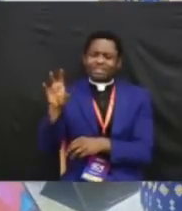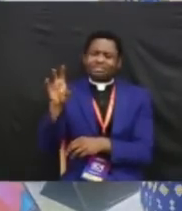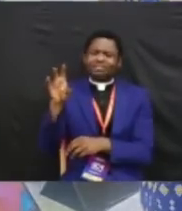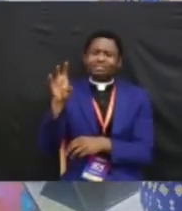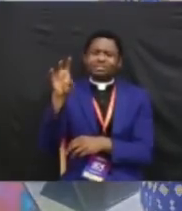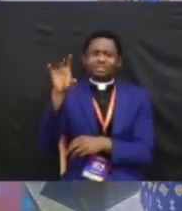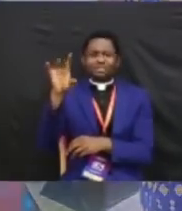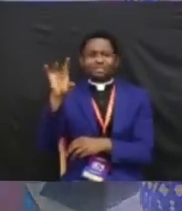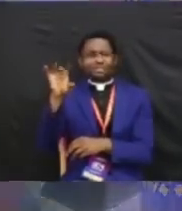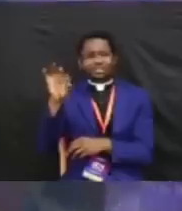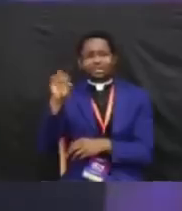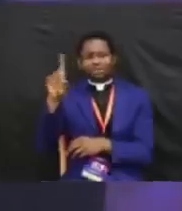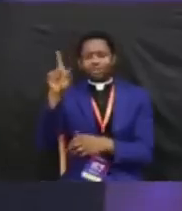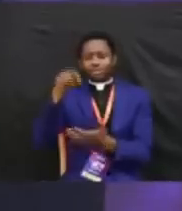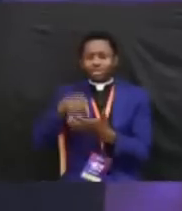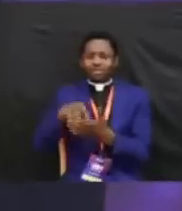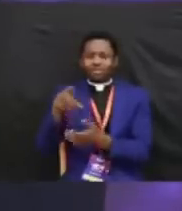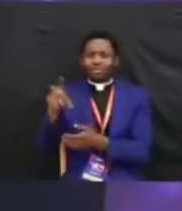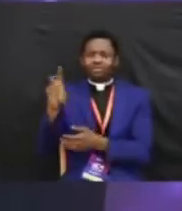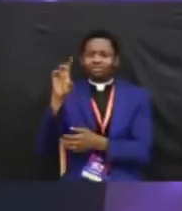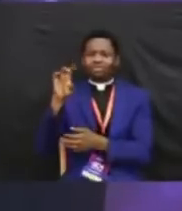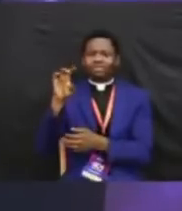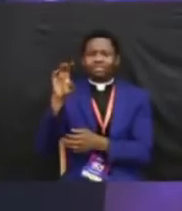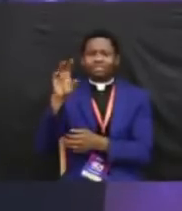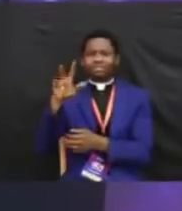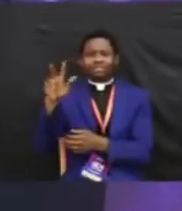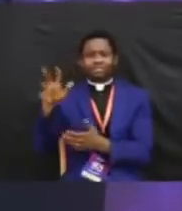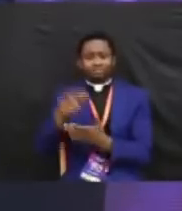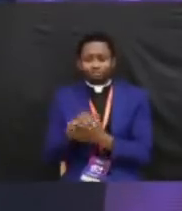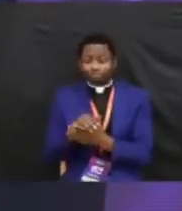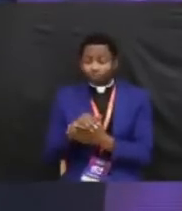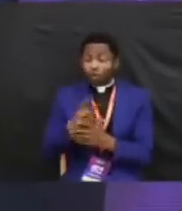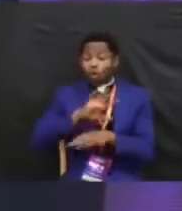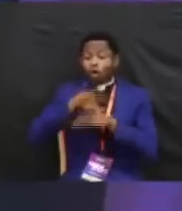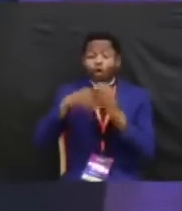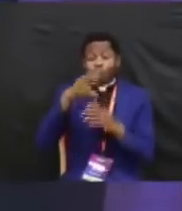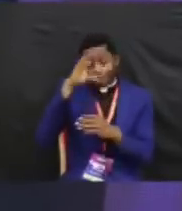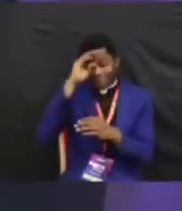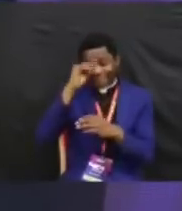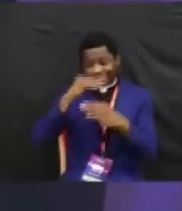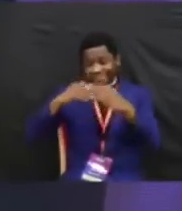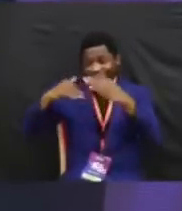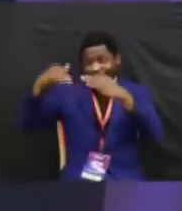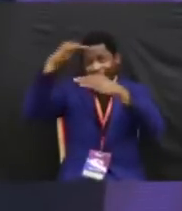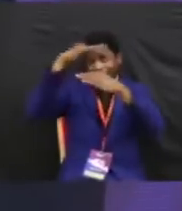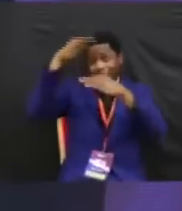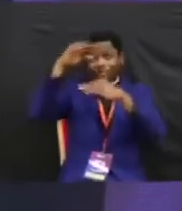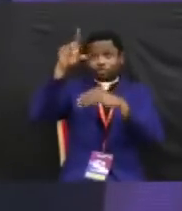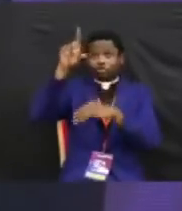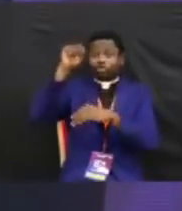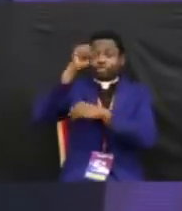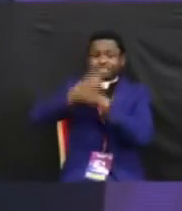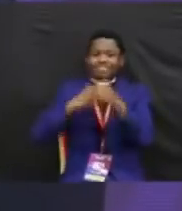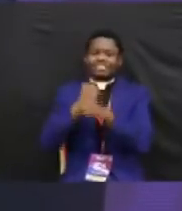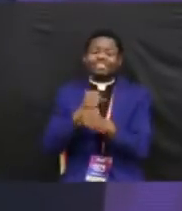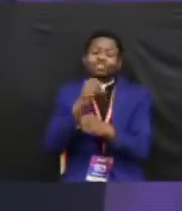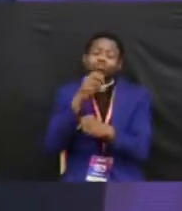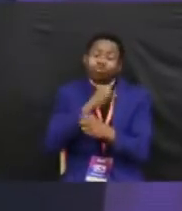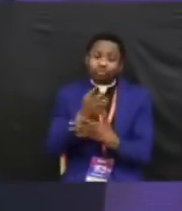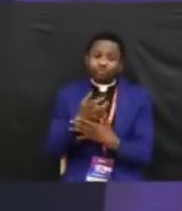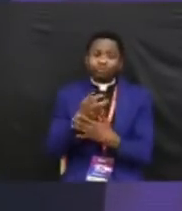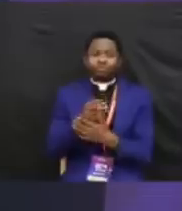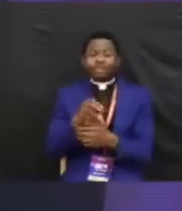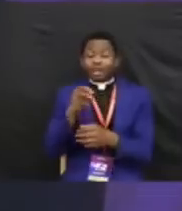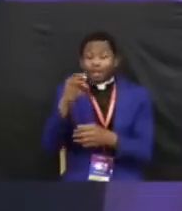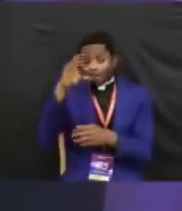This figure represent all male above 20 years of age. The ministry during the